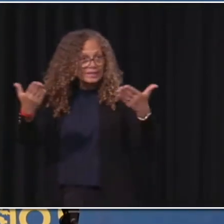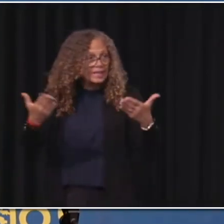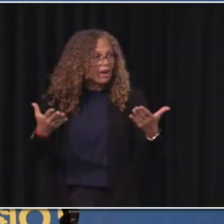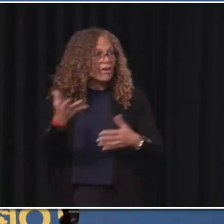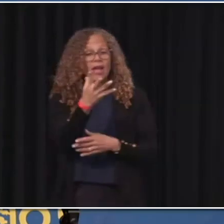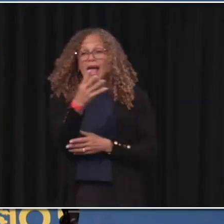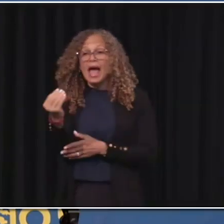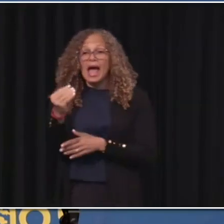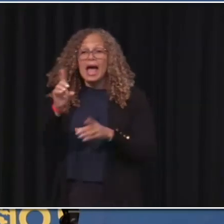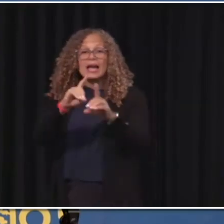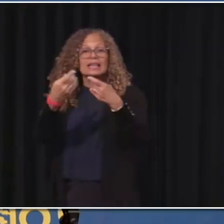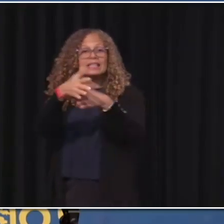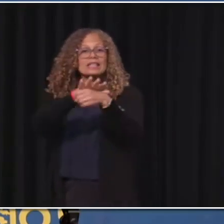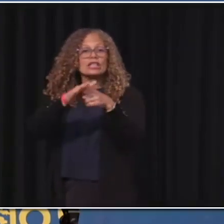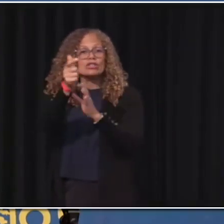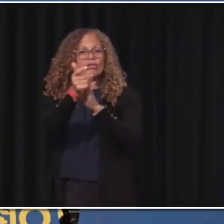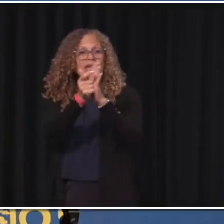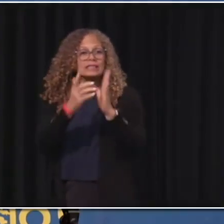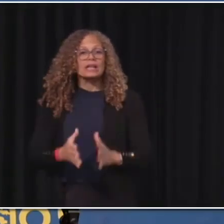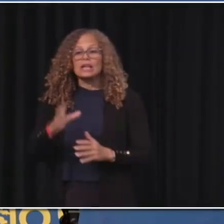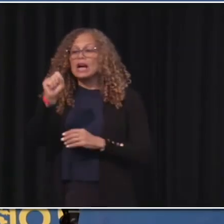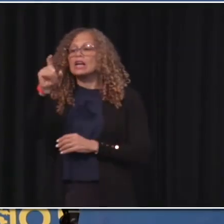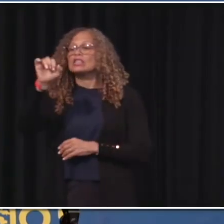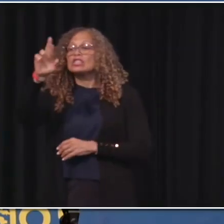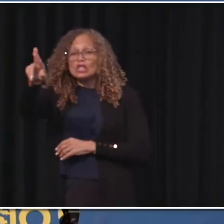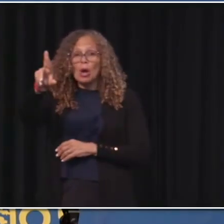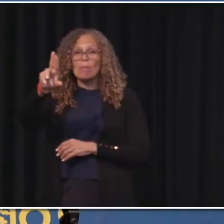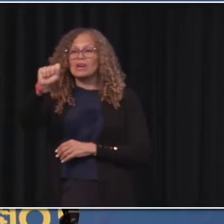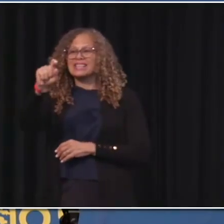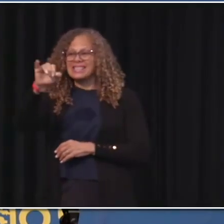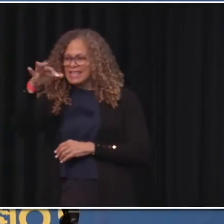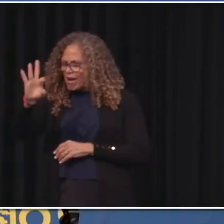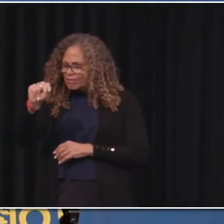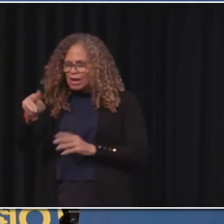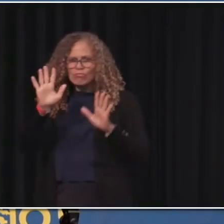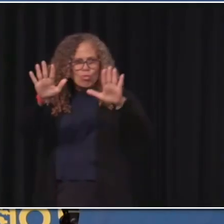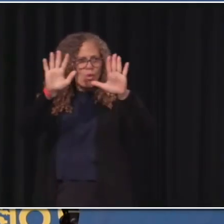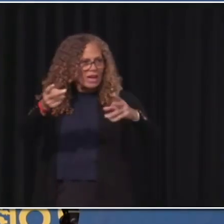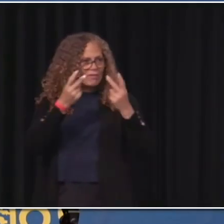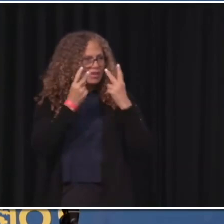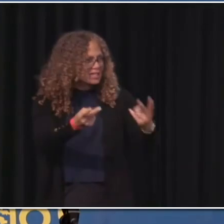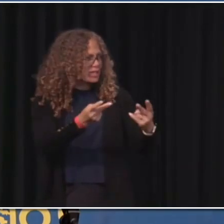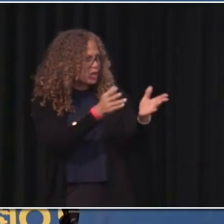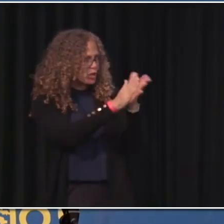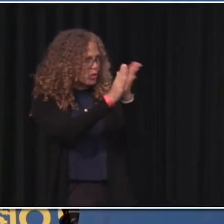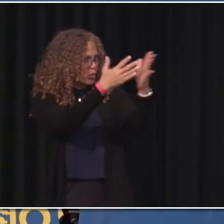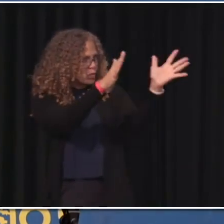And our District Attorney, Summer Steffen. Always great to see you.